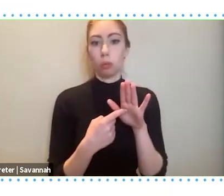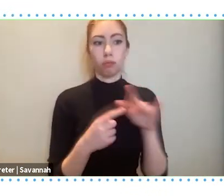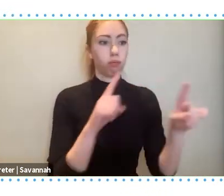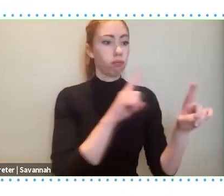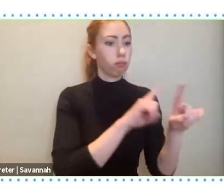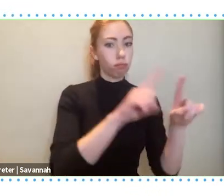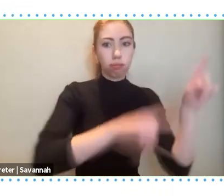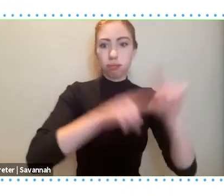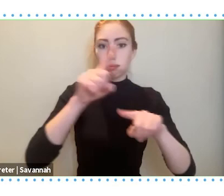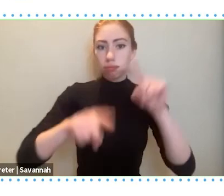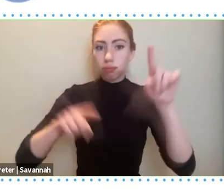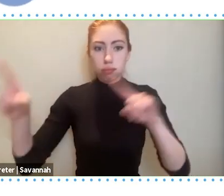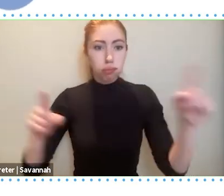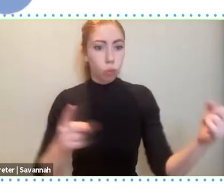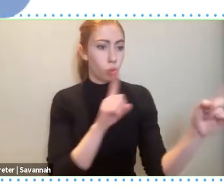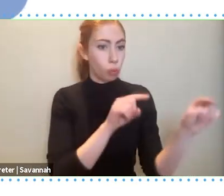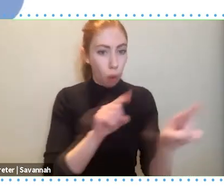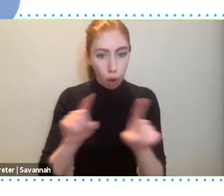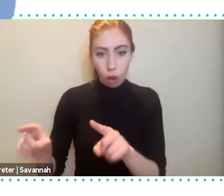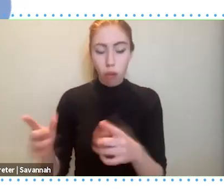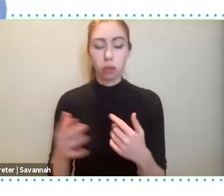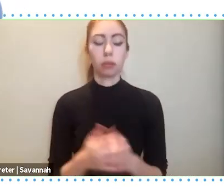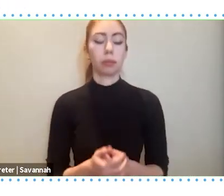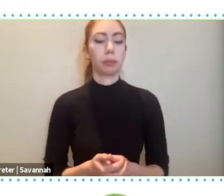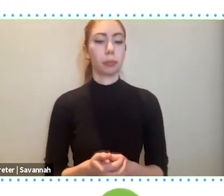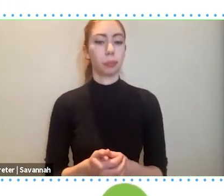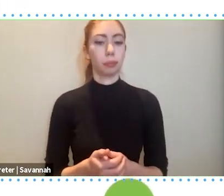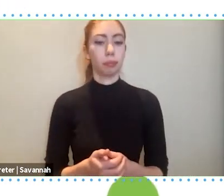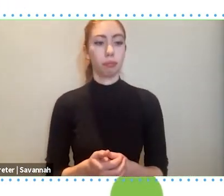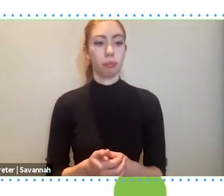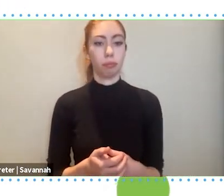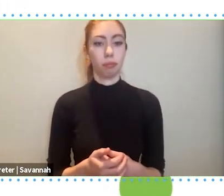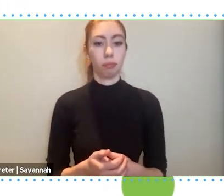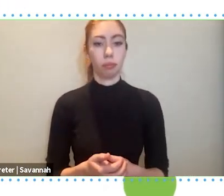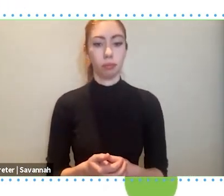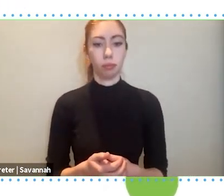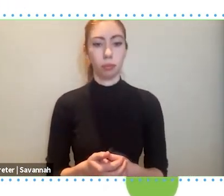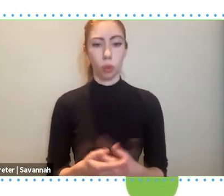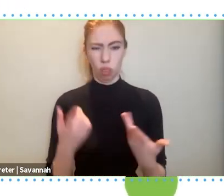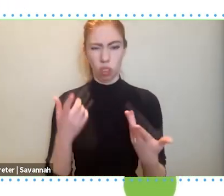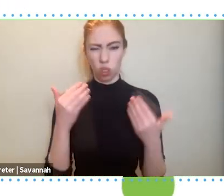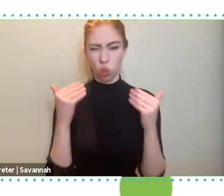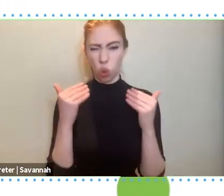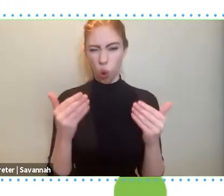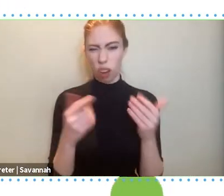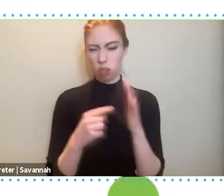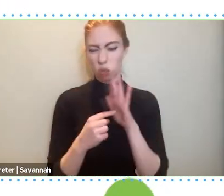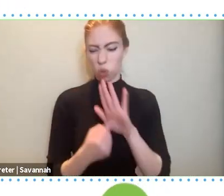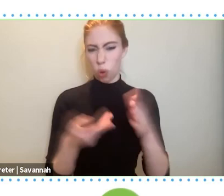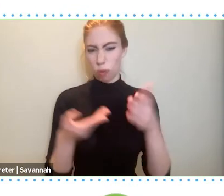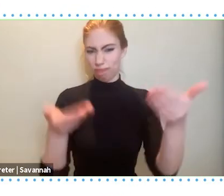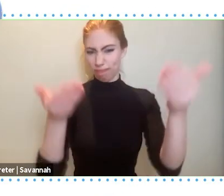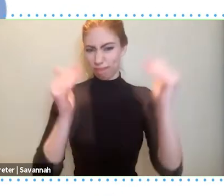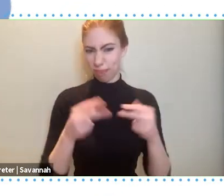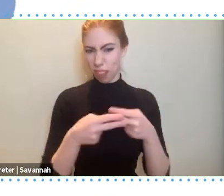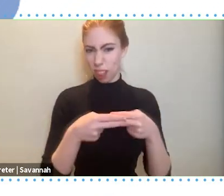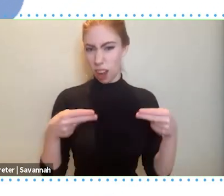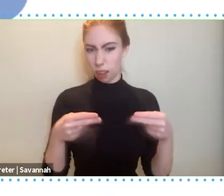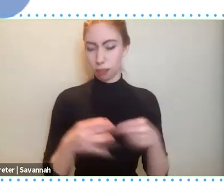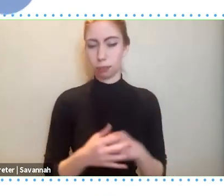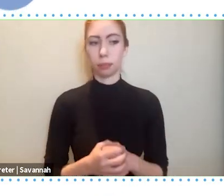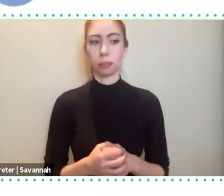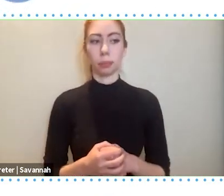were in tandem with each other. So if you just go to the next slide, please, Jeanne. The way that we organized